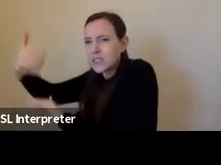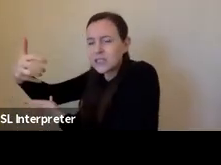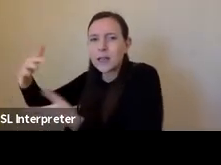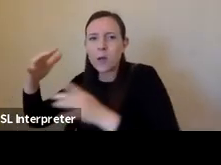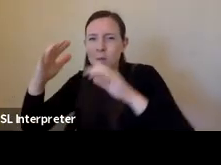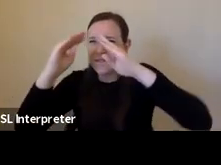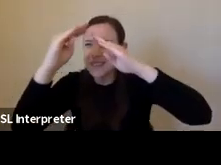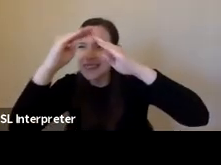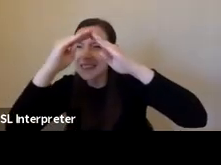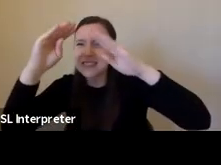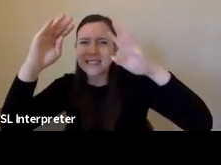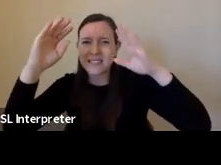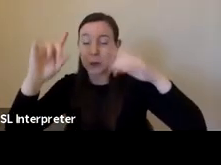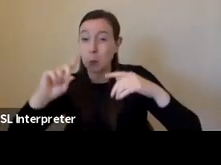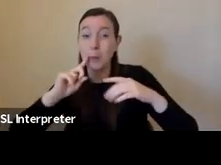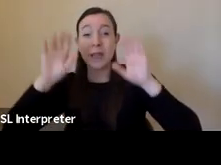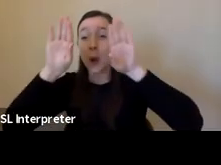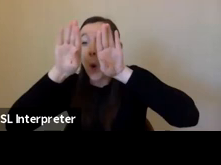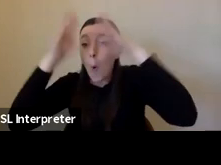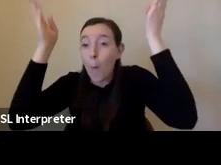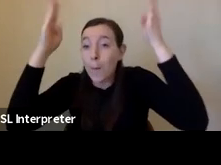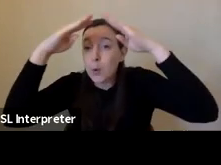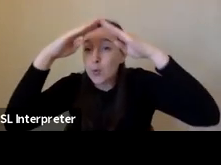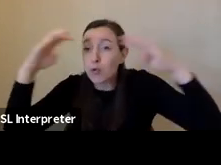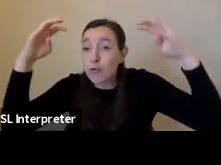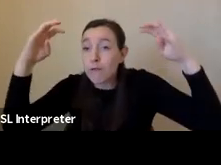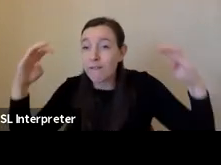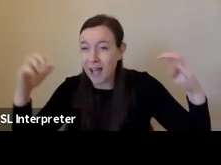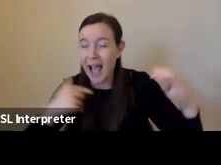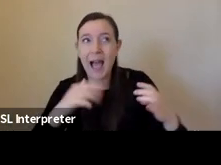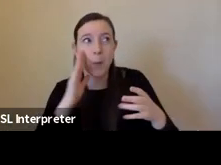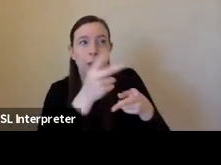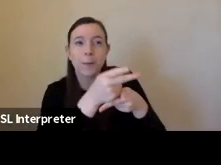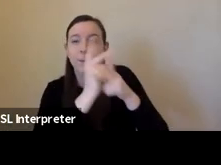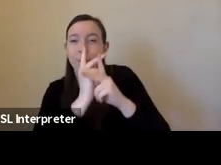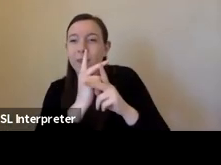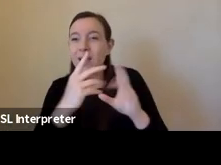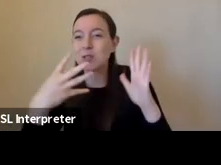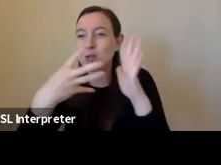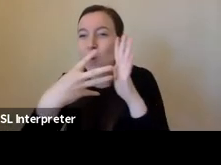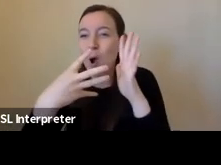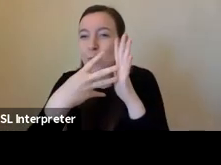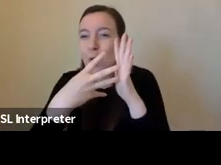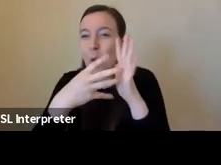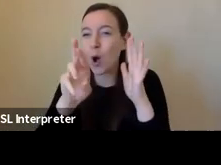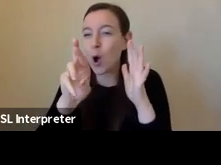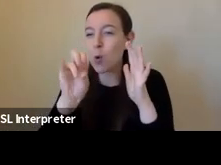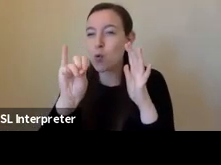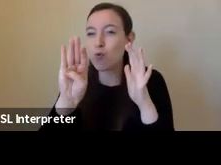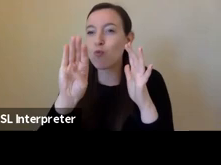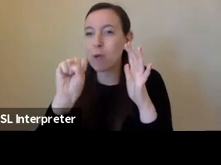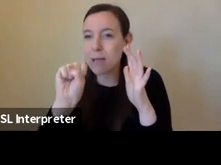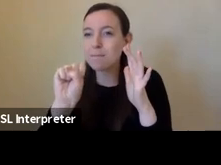roof, and I can't wait. I'm gonna put some saguaro ribs and do like some art design underneath. And Nice. yeah, the guys worked hard.